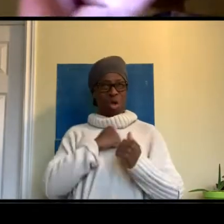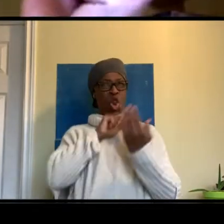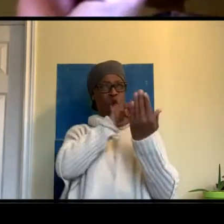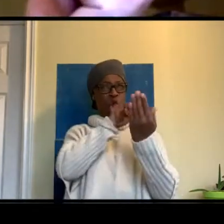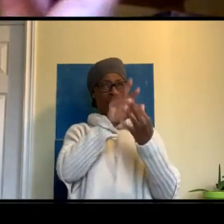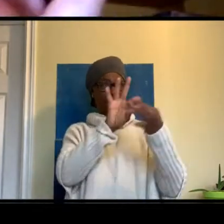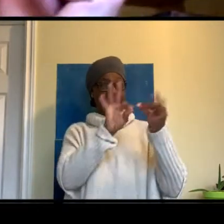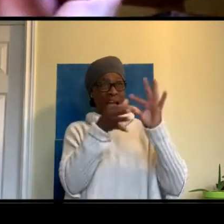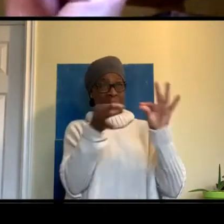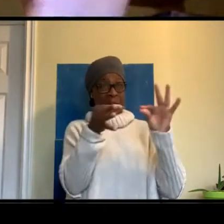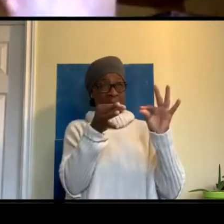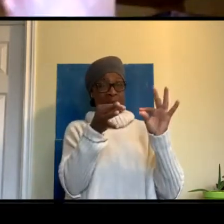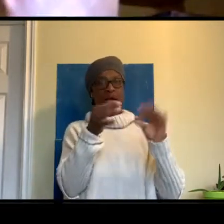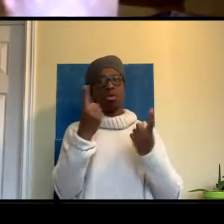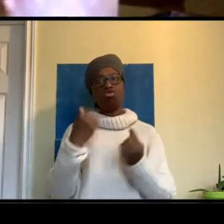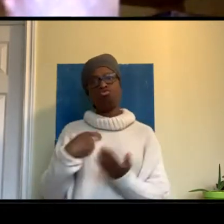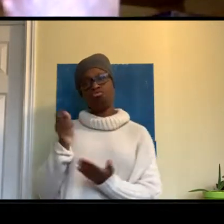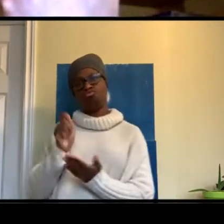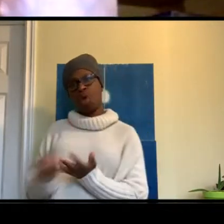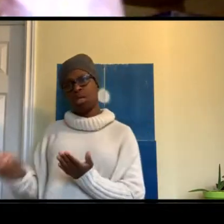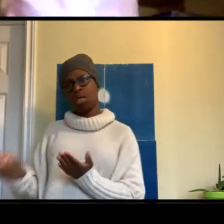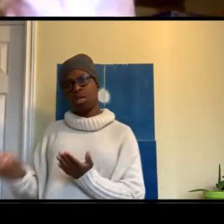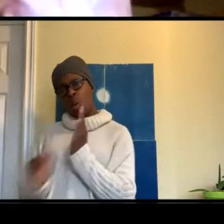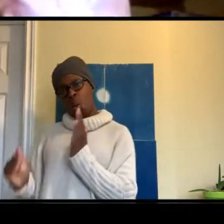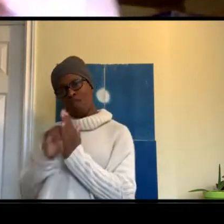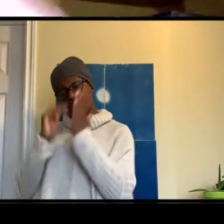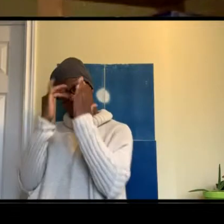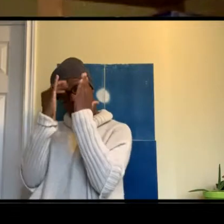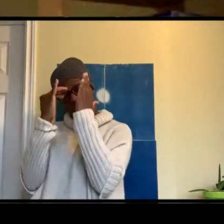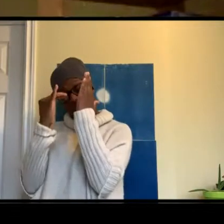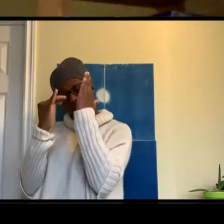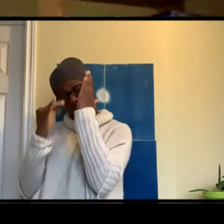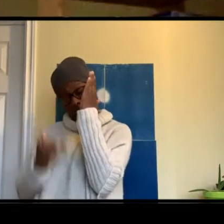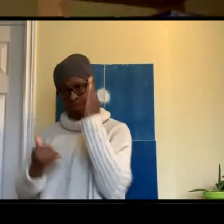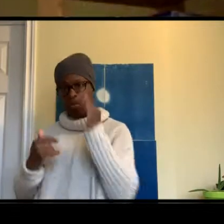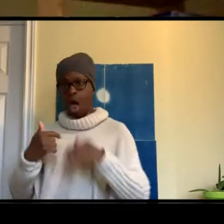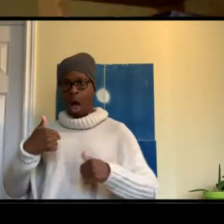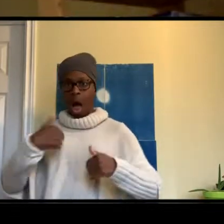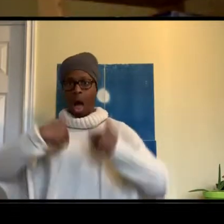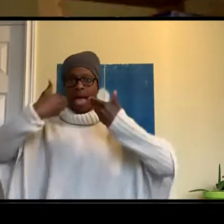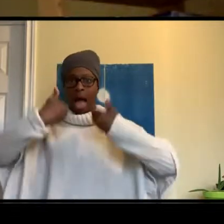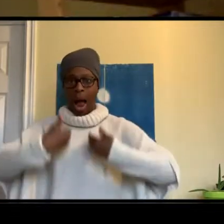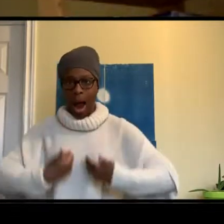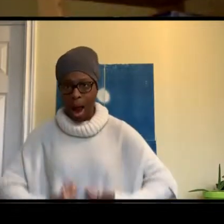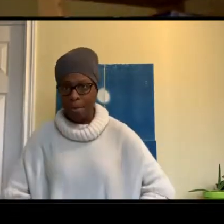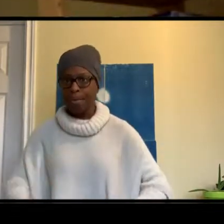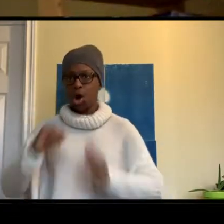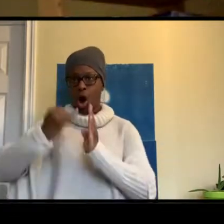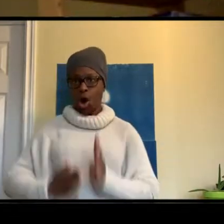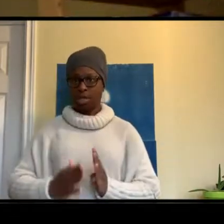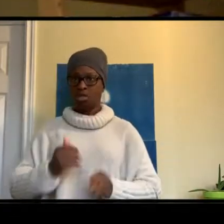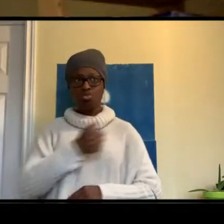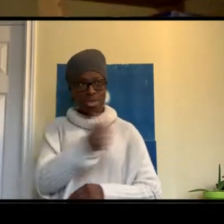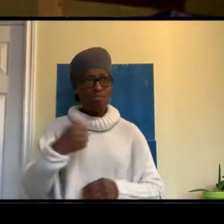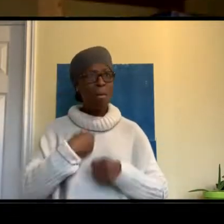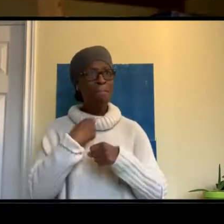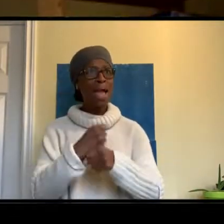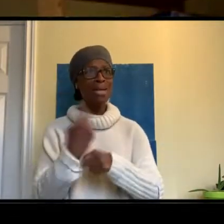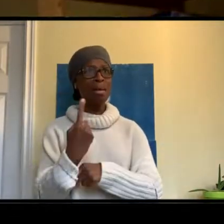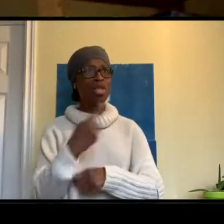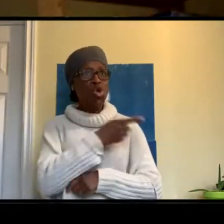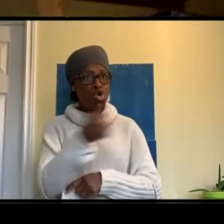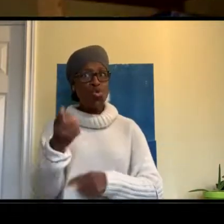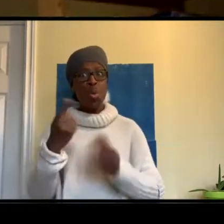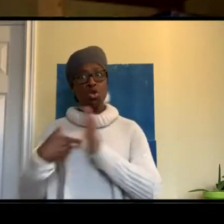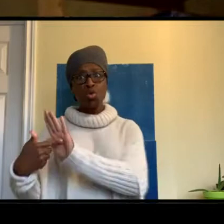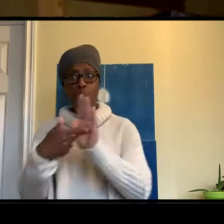artist. You're a creator. You're a maker. And be proud of that. And like I said, it might take some practice, but the more you